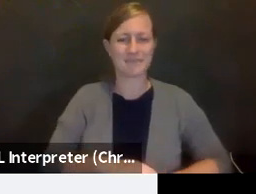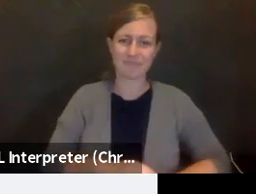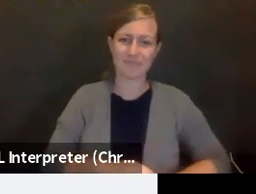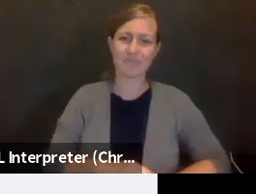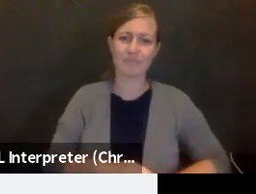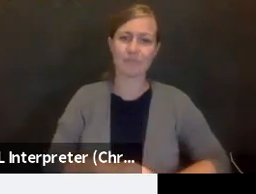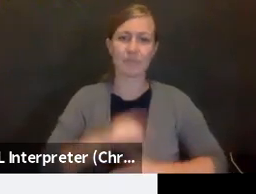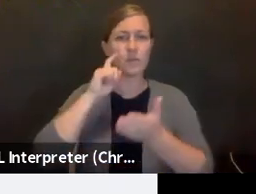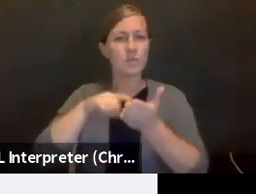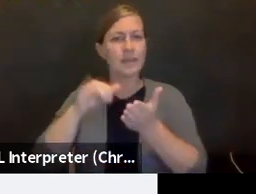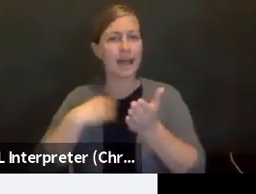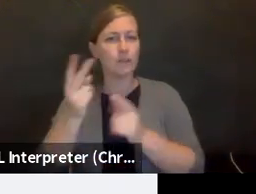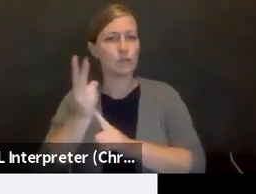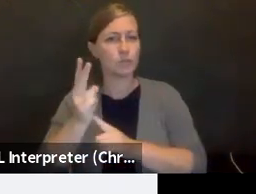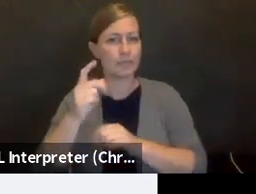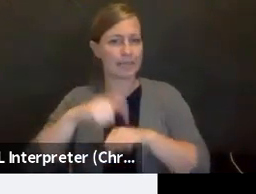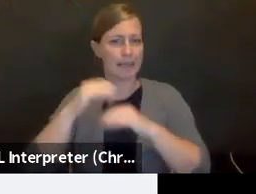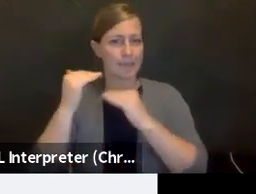had a 2-minute time limit.